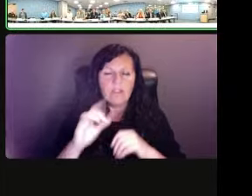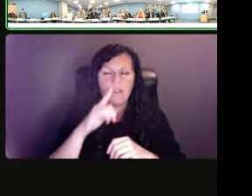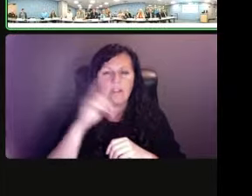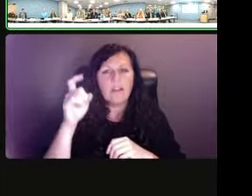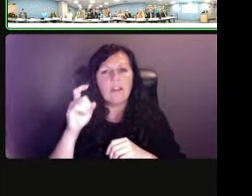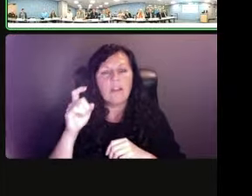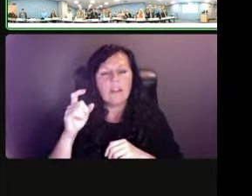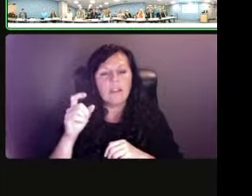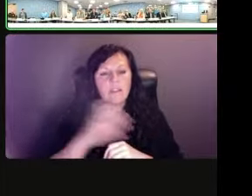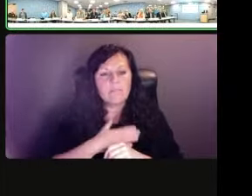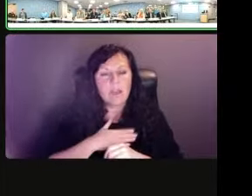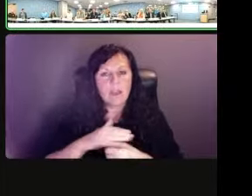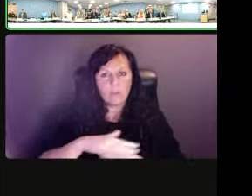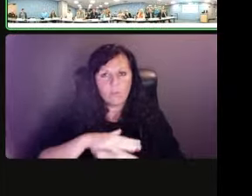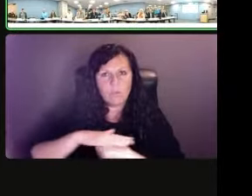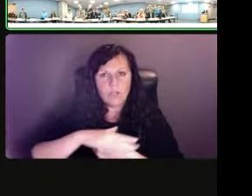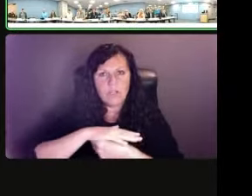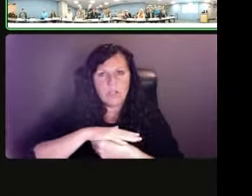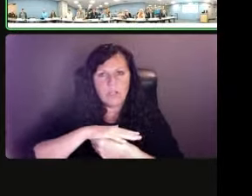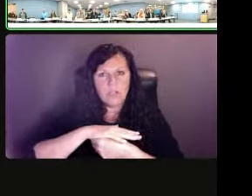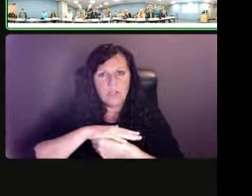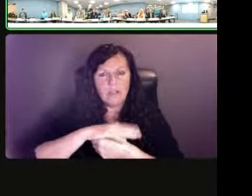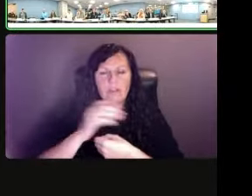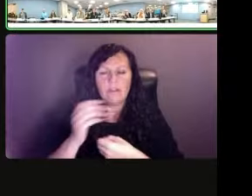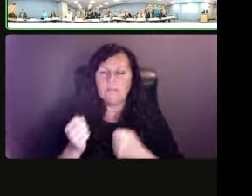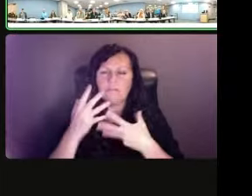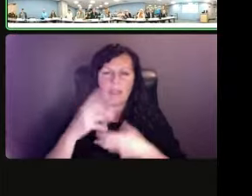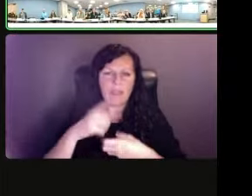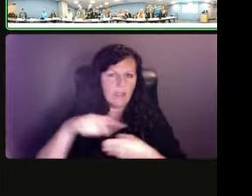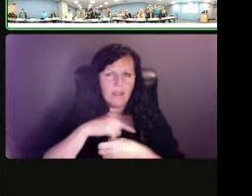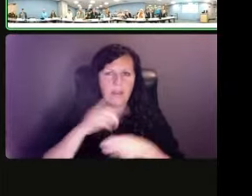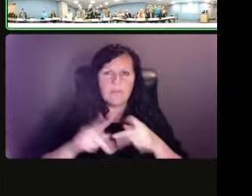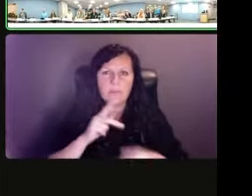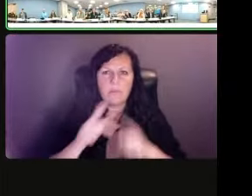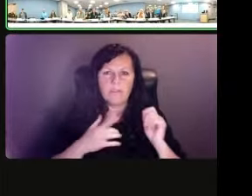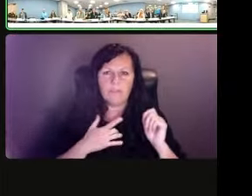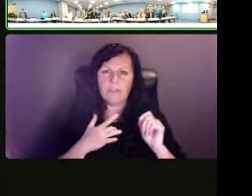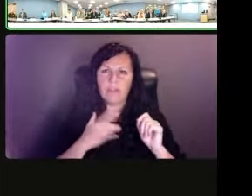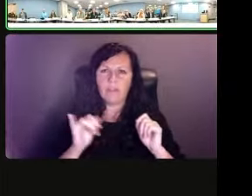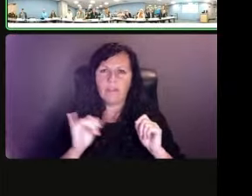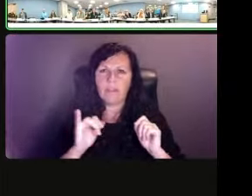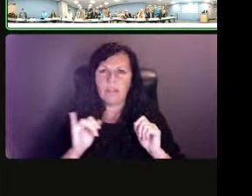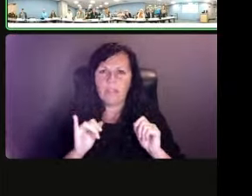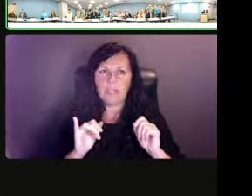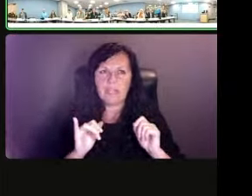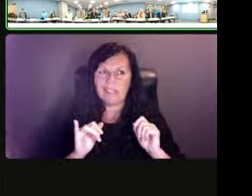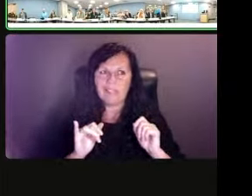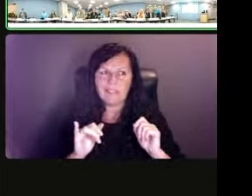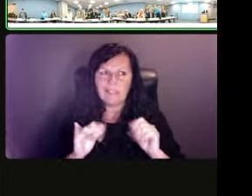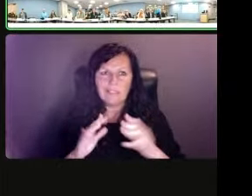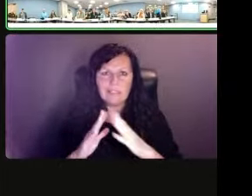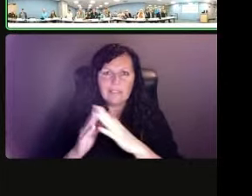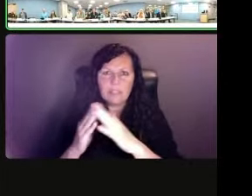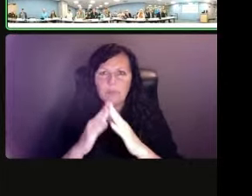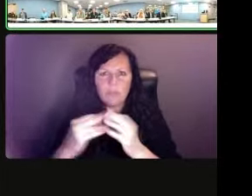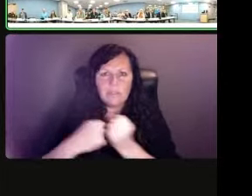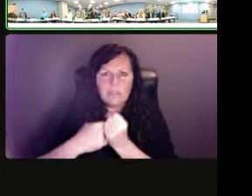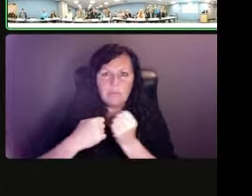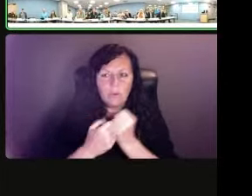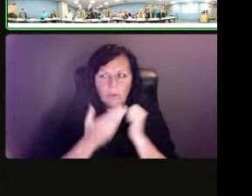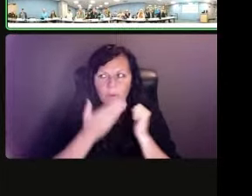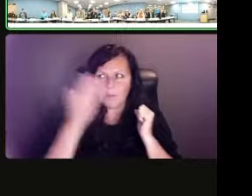in my ward many people that are feeling that missing community support